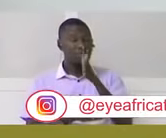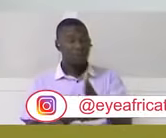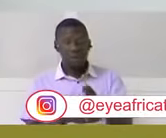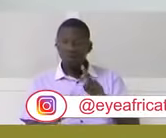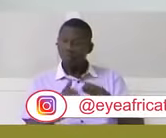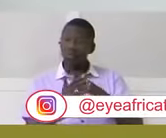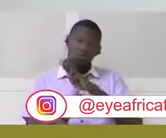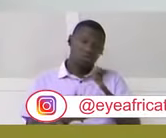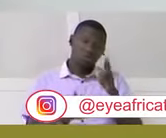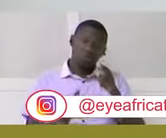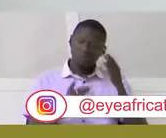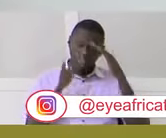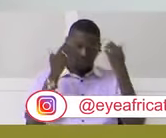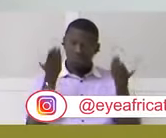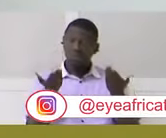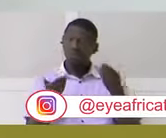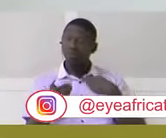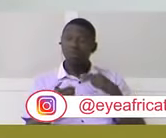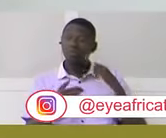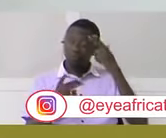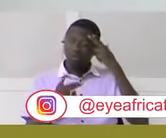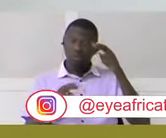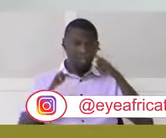know where it ends.